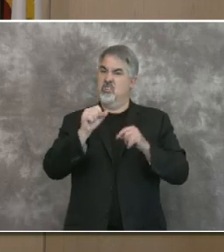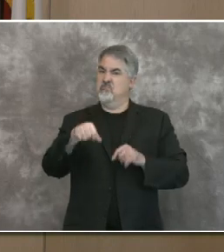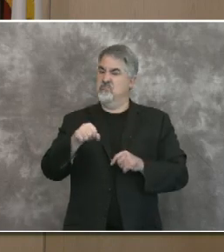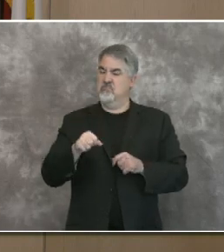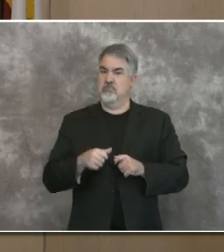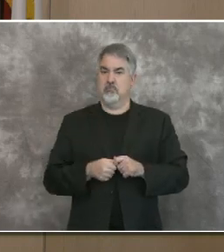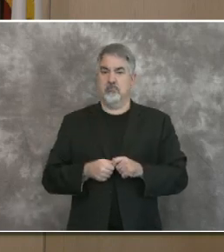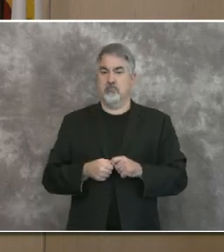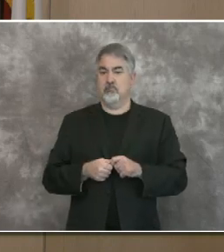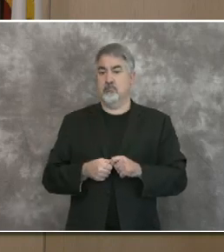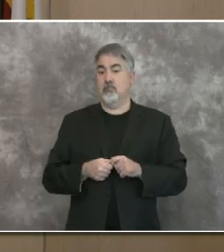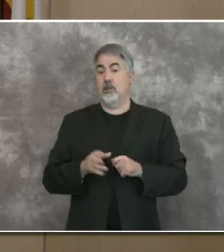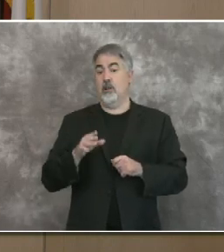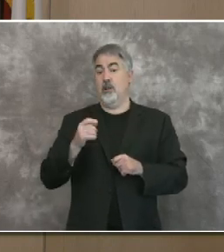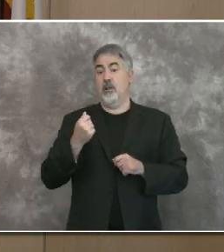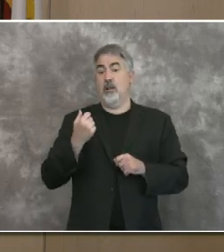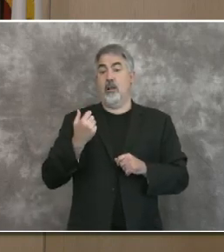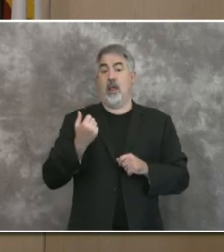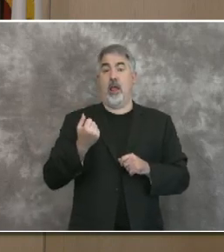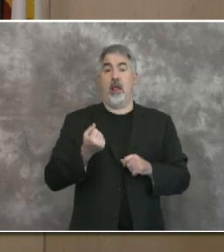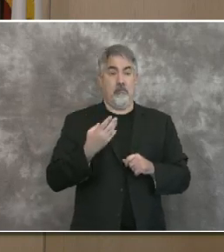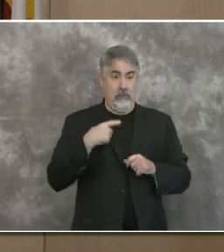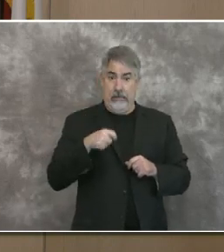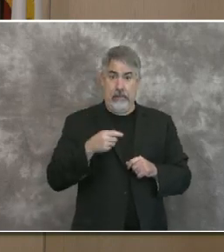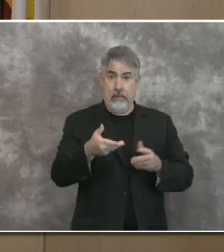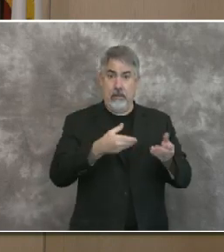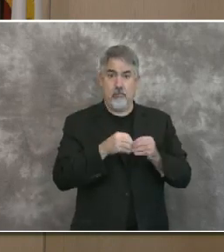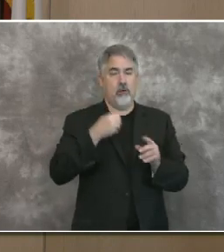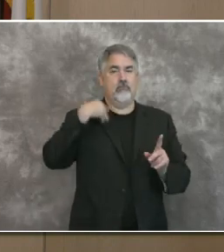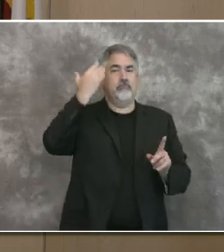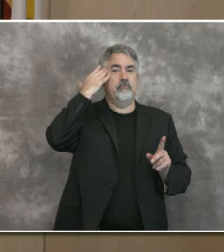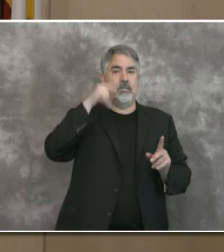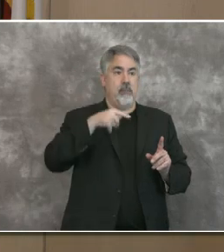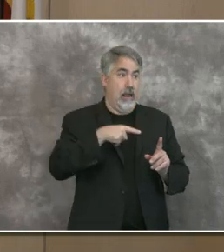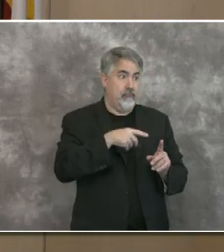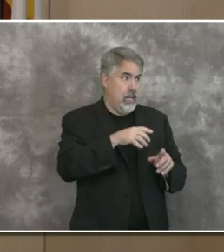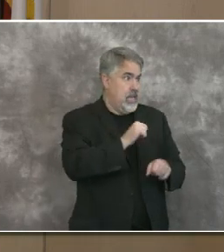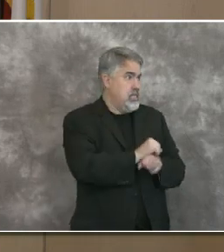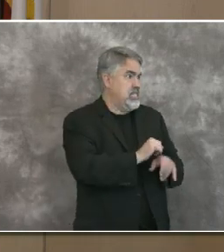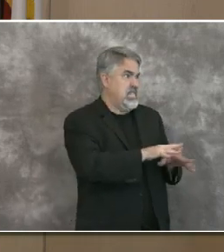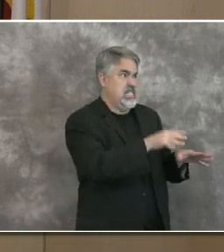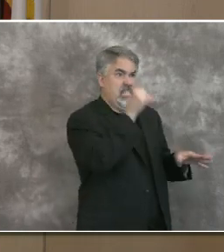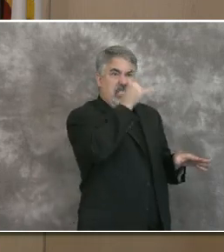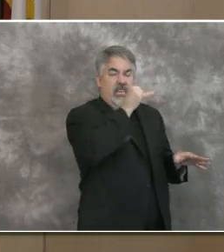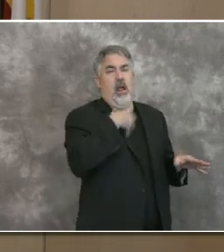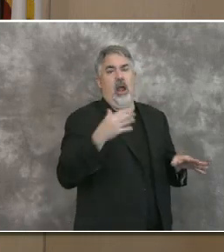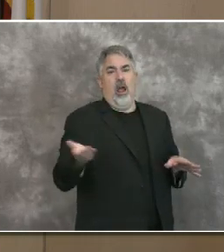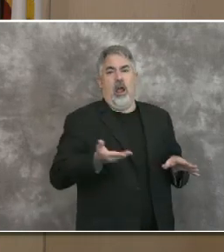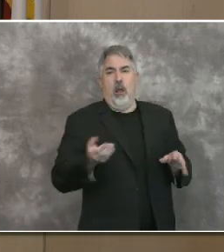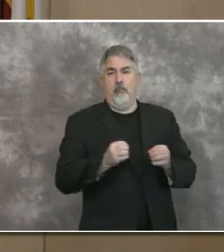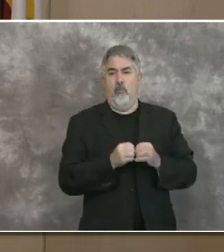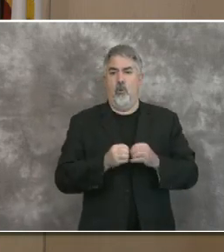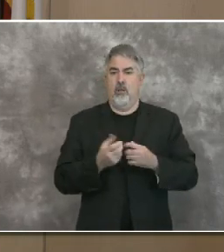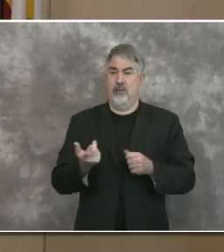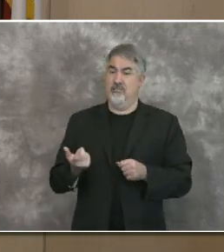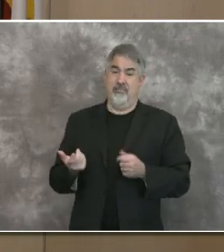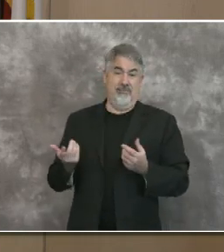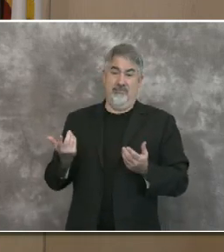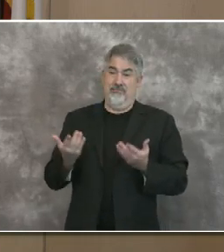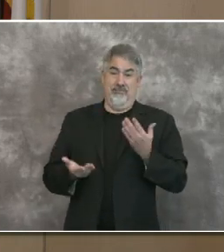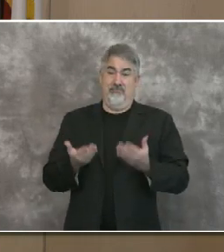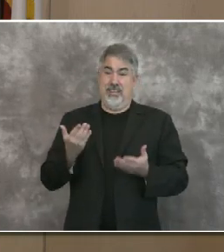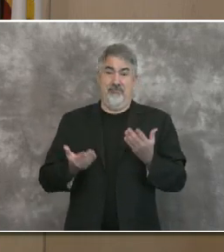we will need will depend, as has been stated at the state, it can be as high as